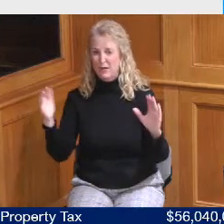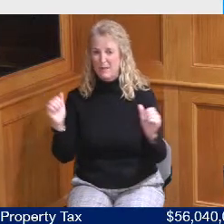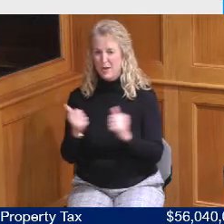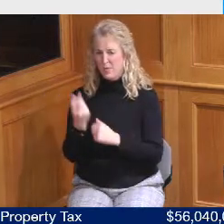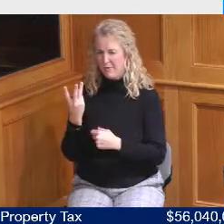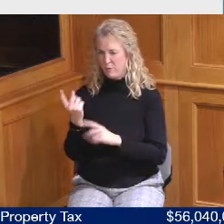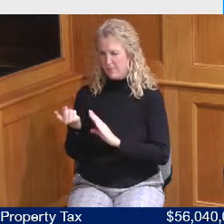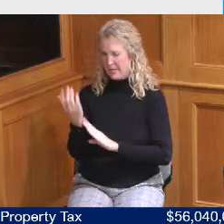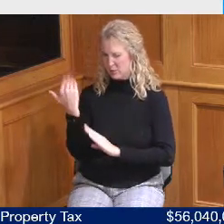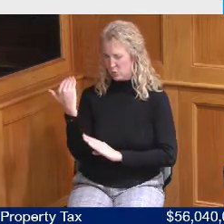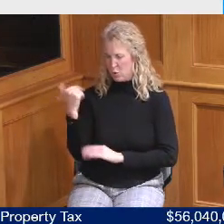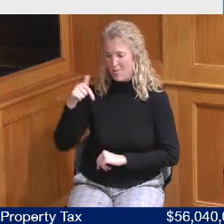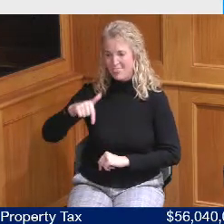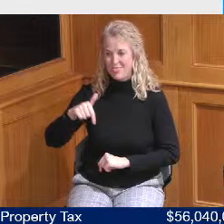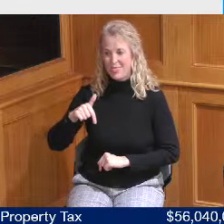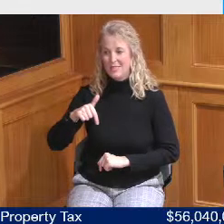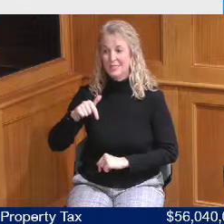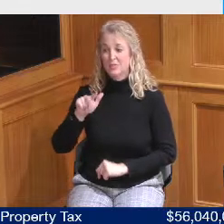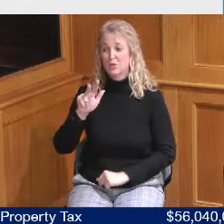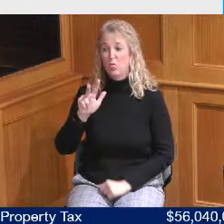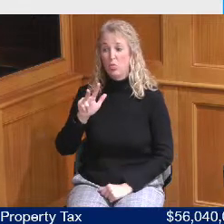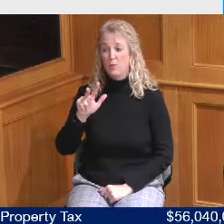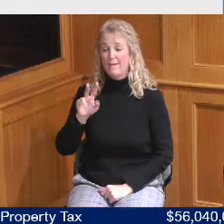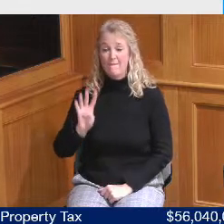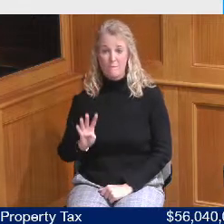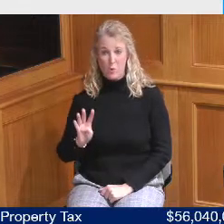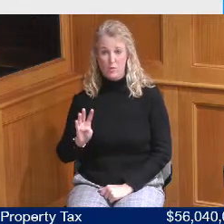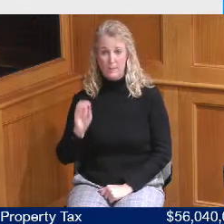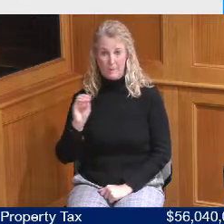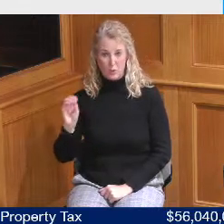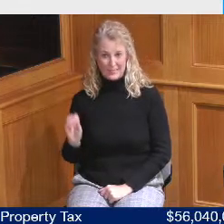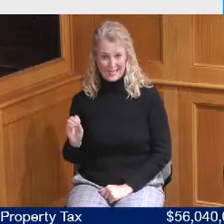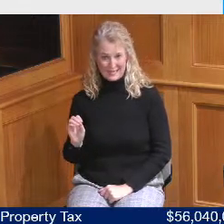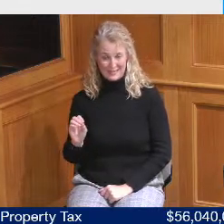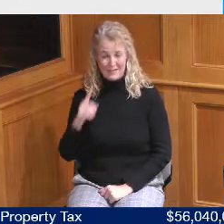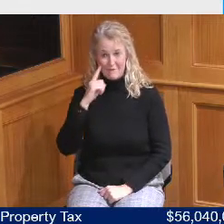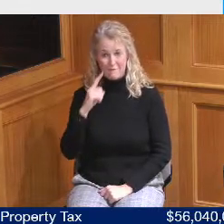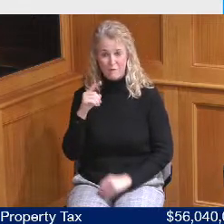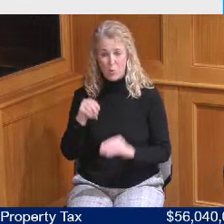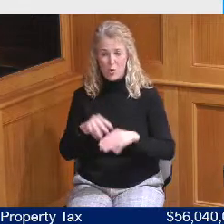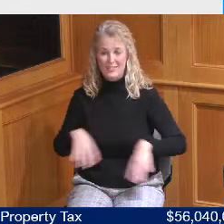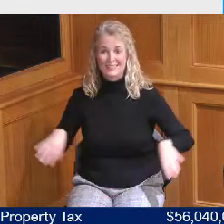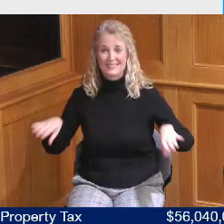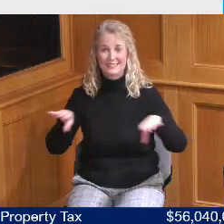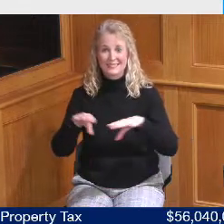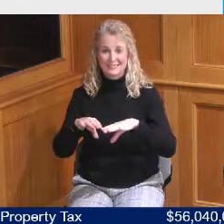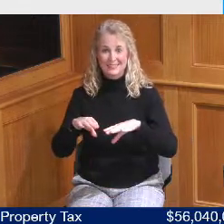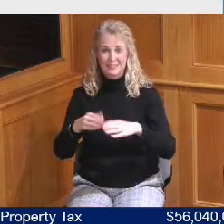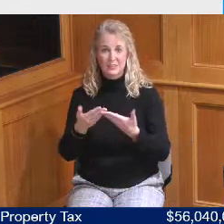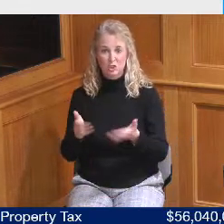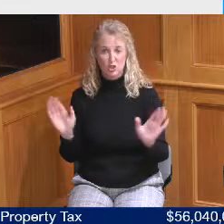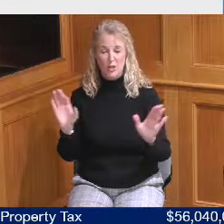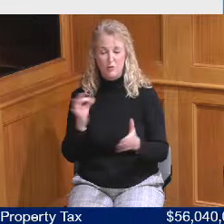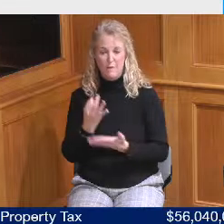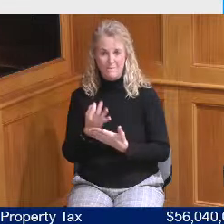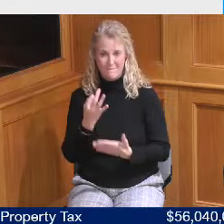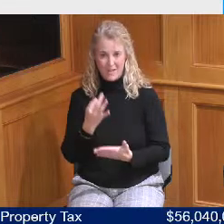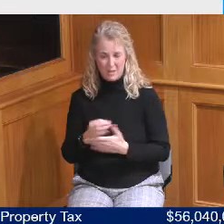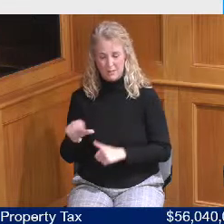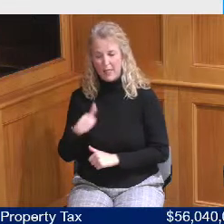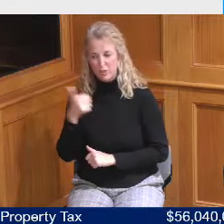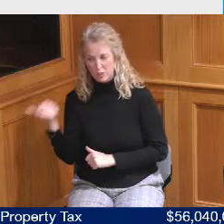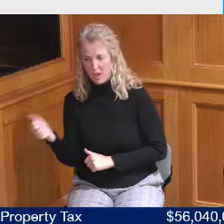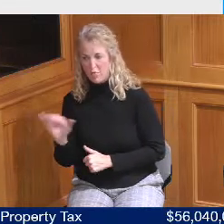is 0.75% levied for the county general fund. And then you can see the additional revenue sources as